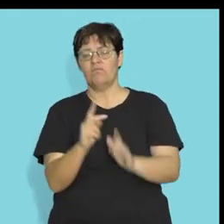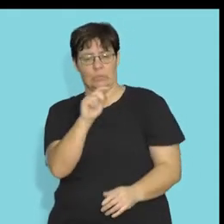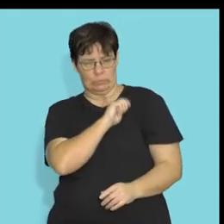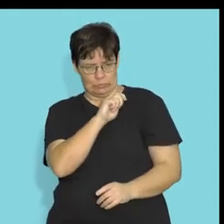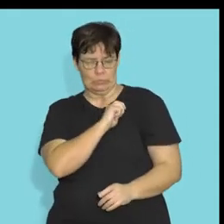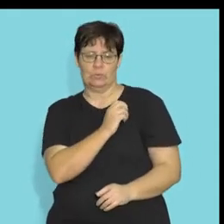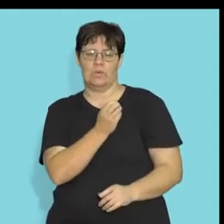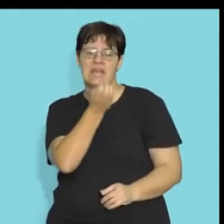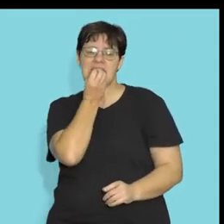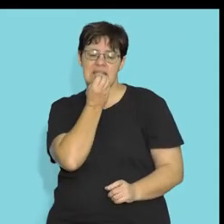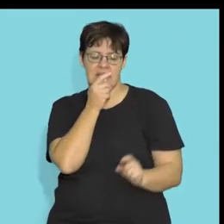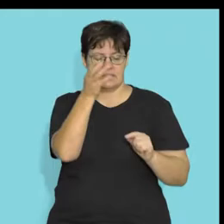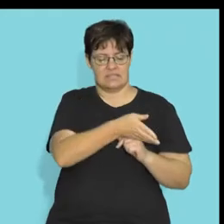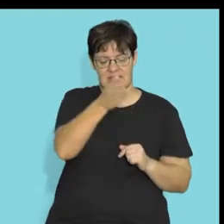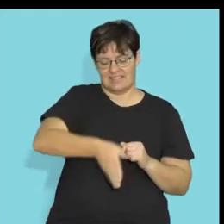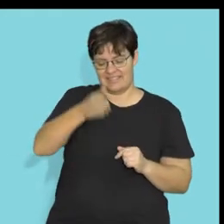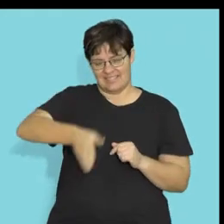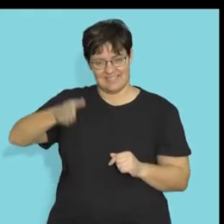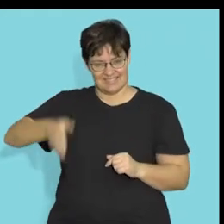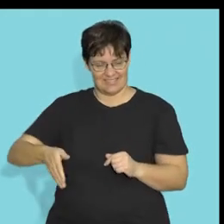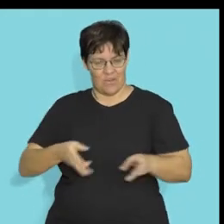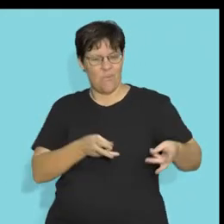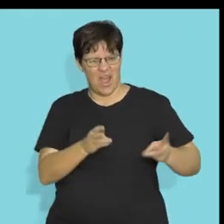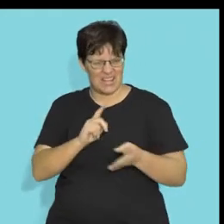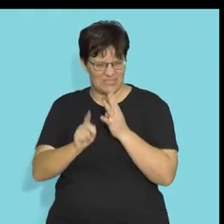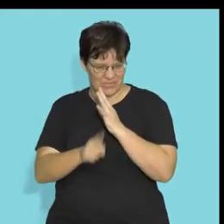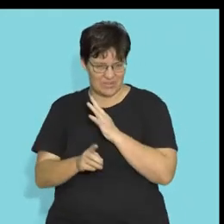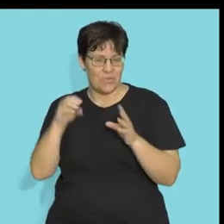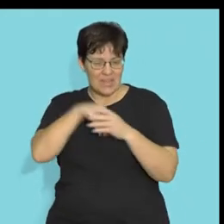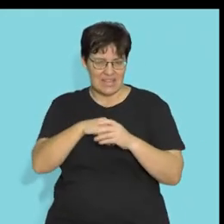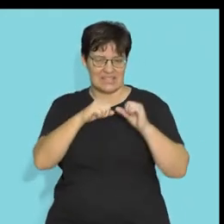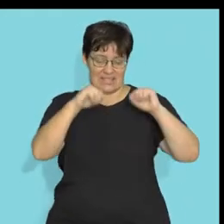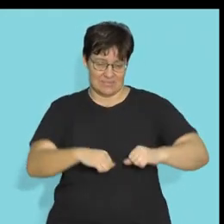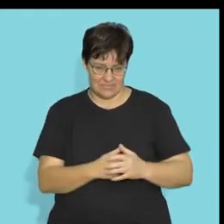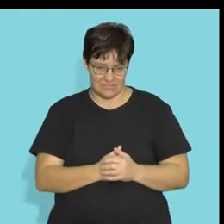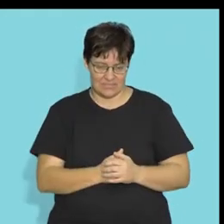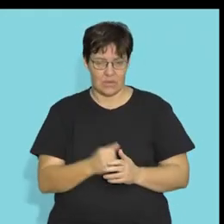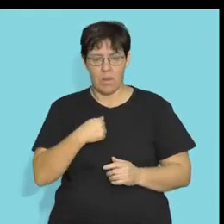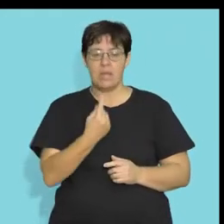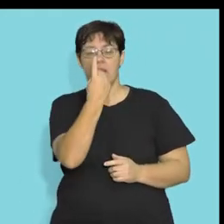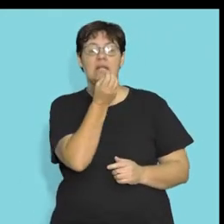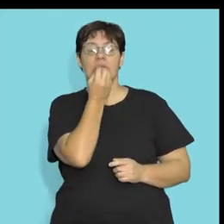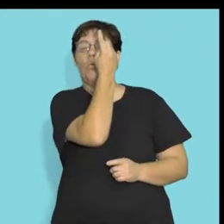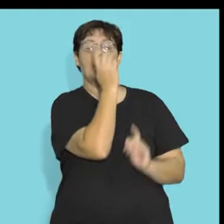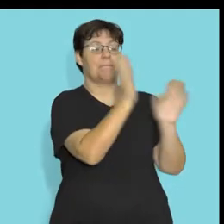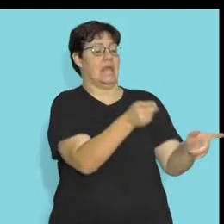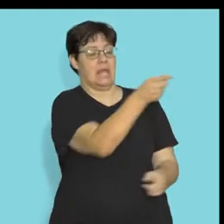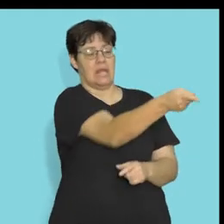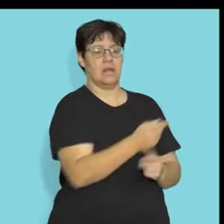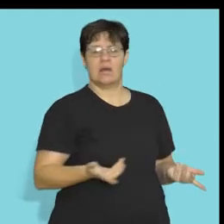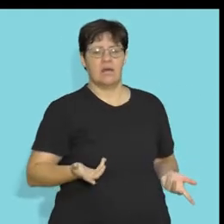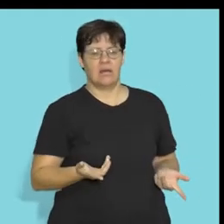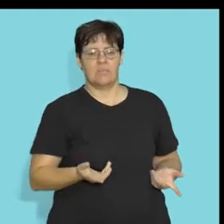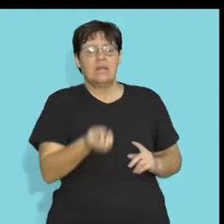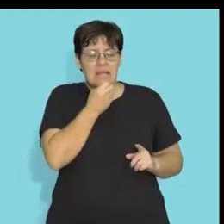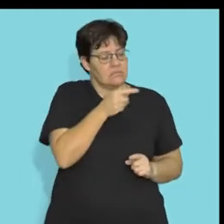the actual feeding pathways within an ecosystem, because organisms usually eat more than one type of food. And as I